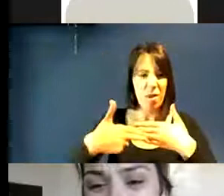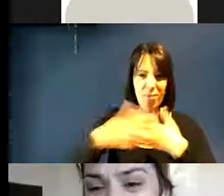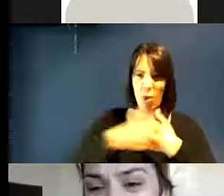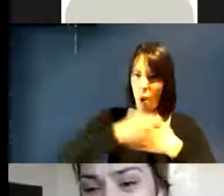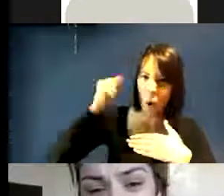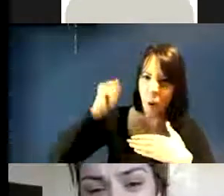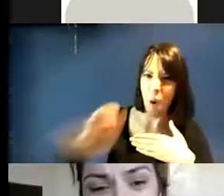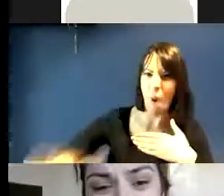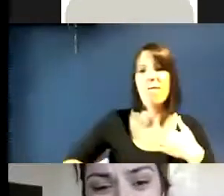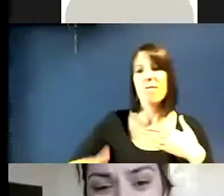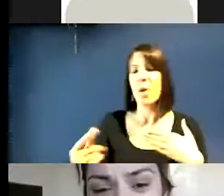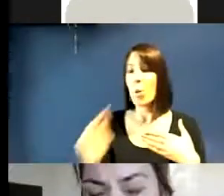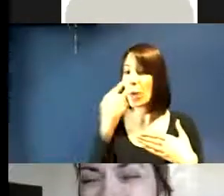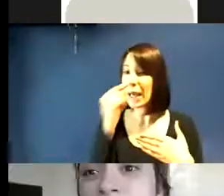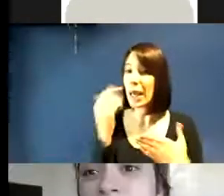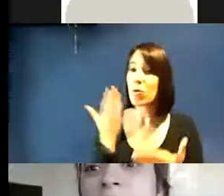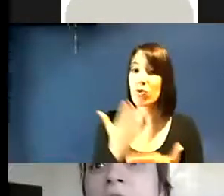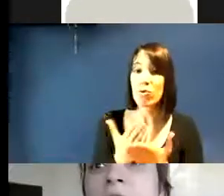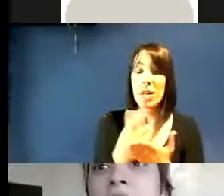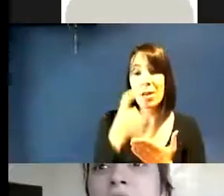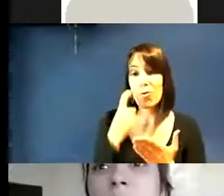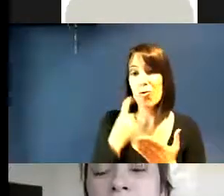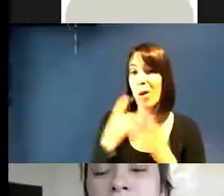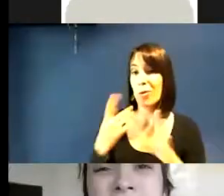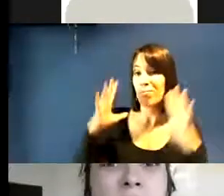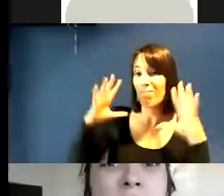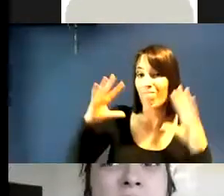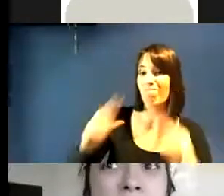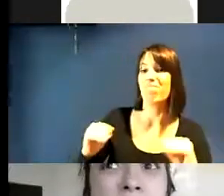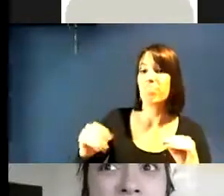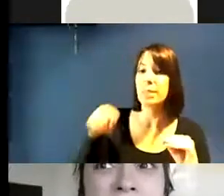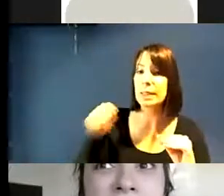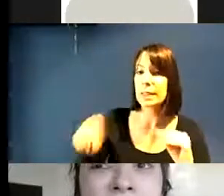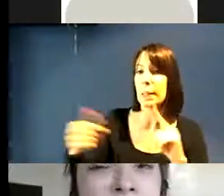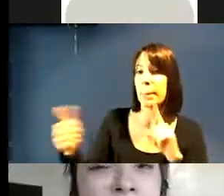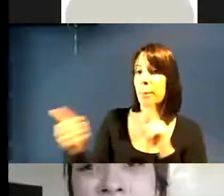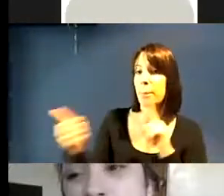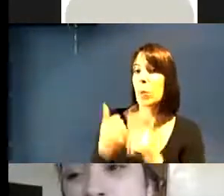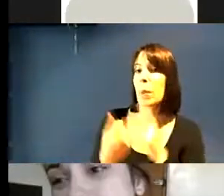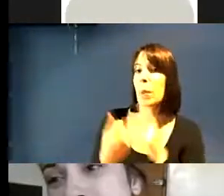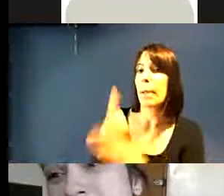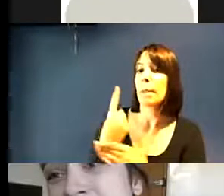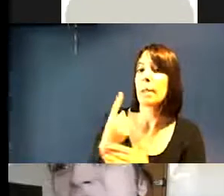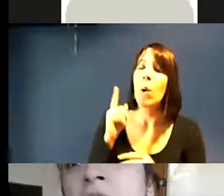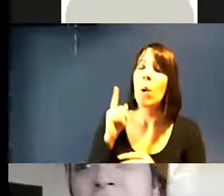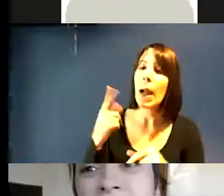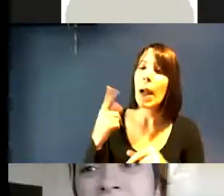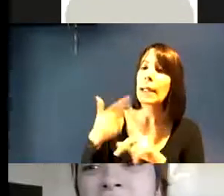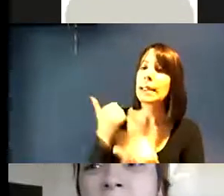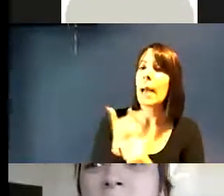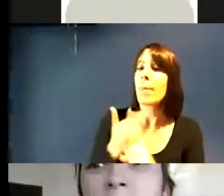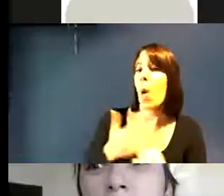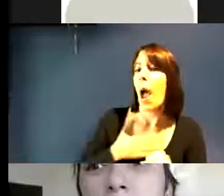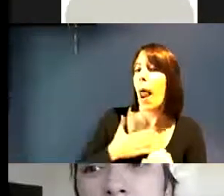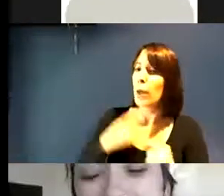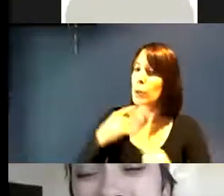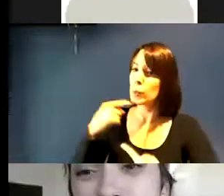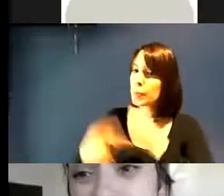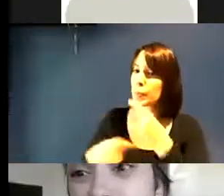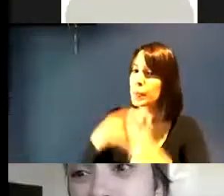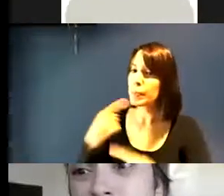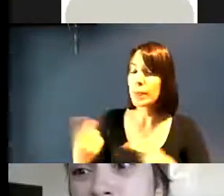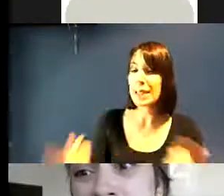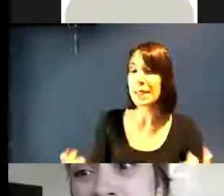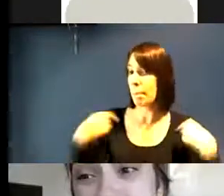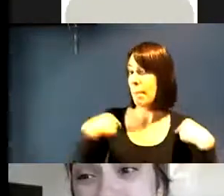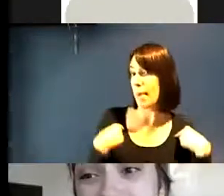disseminate these harmful and narrow views. And one example that I like to give often in our training is by me doing